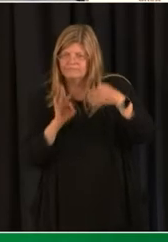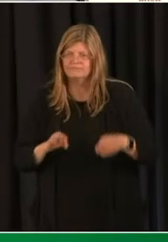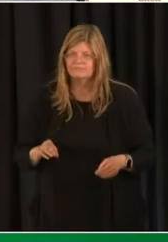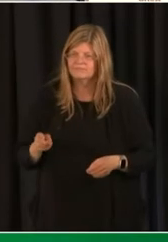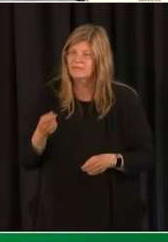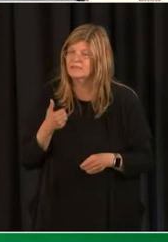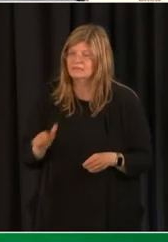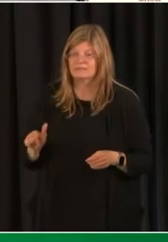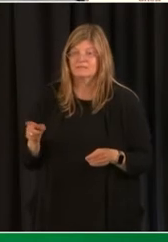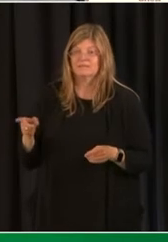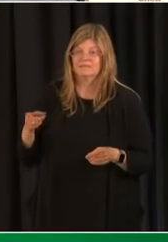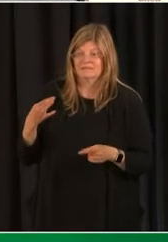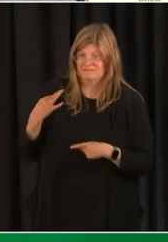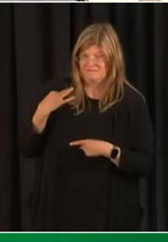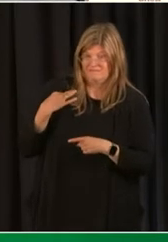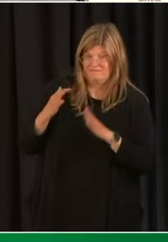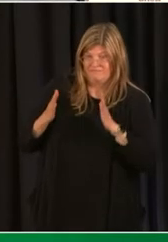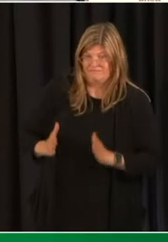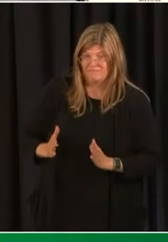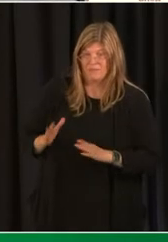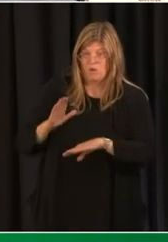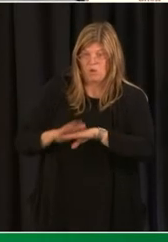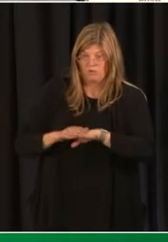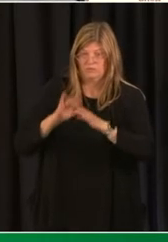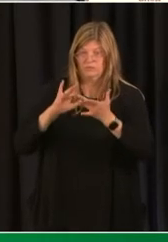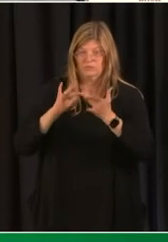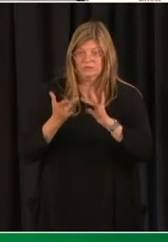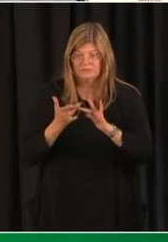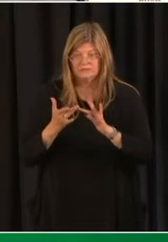assistance. The application on the website